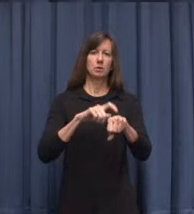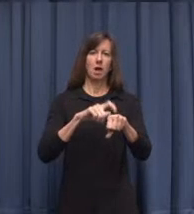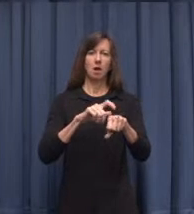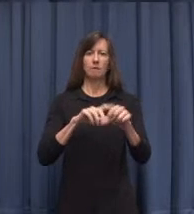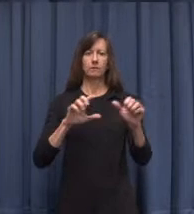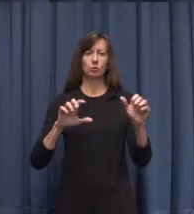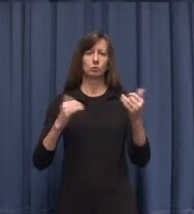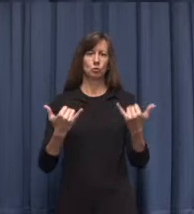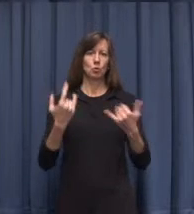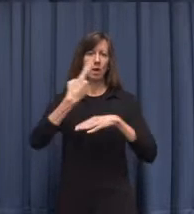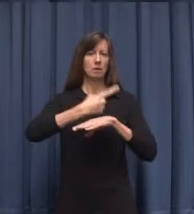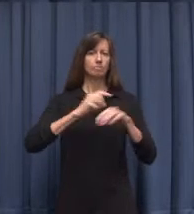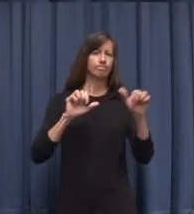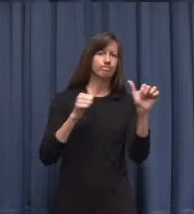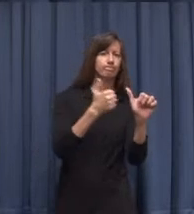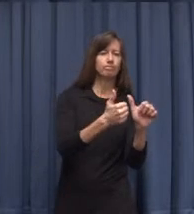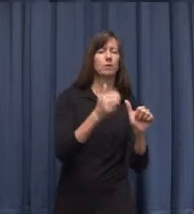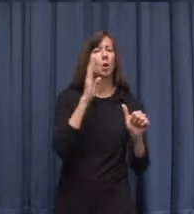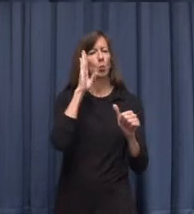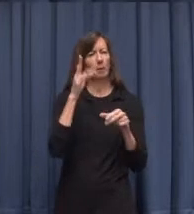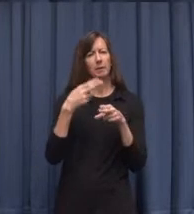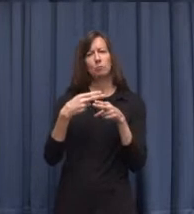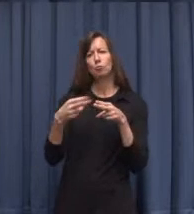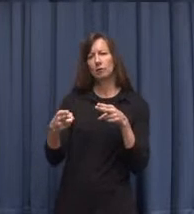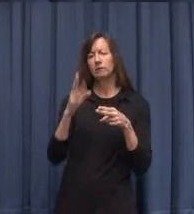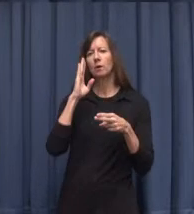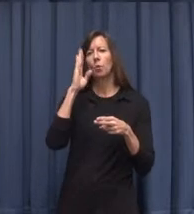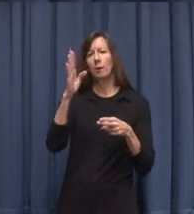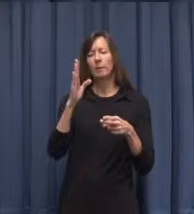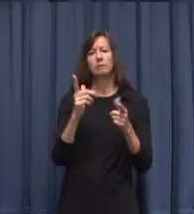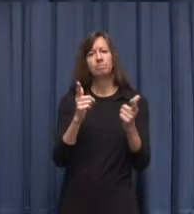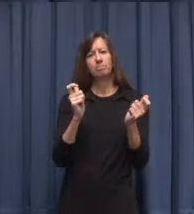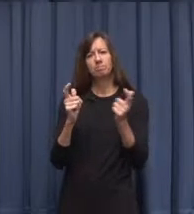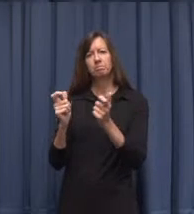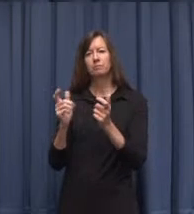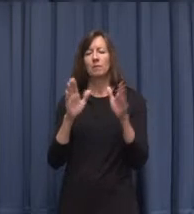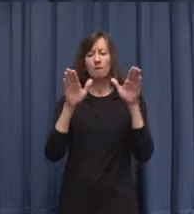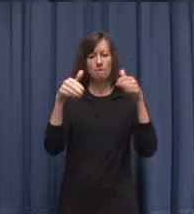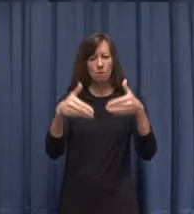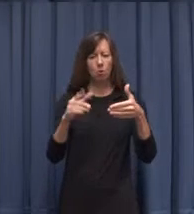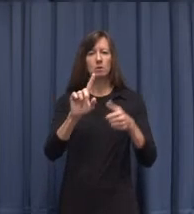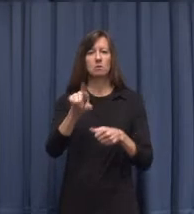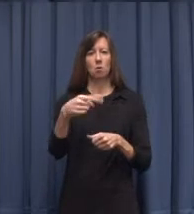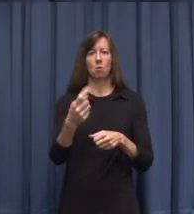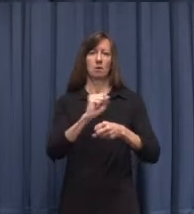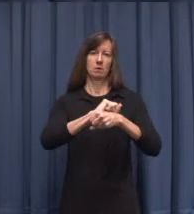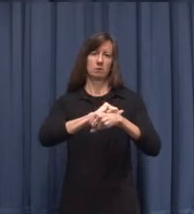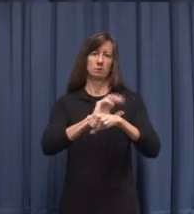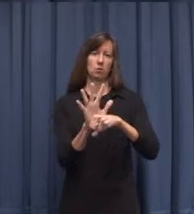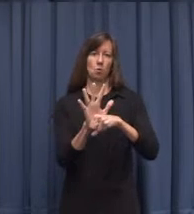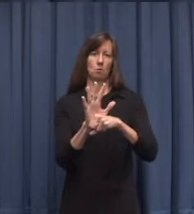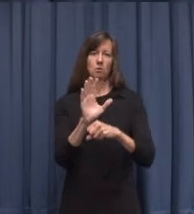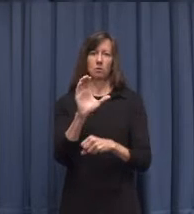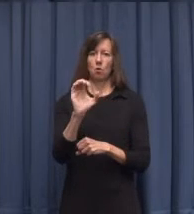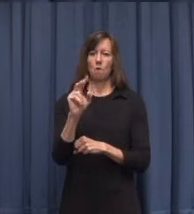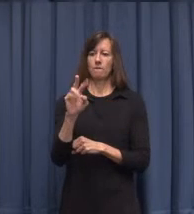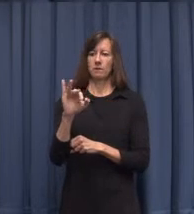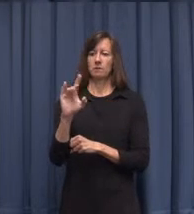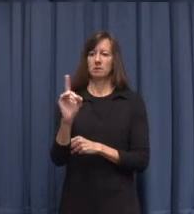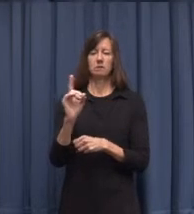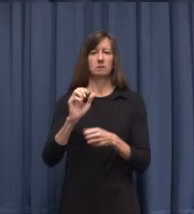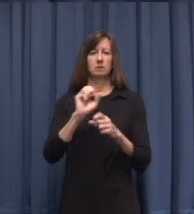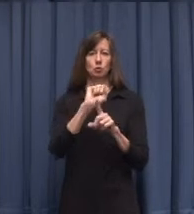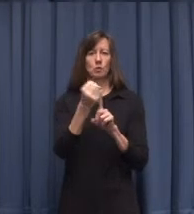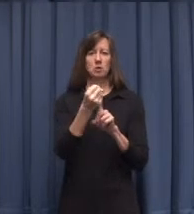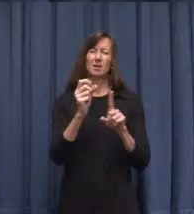one, and we are just going to focus on the COVID situation. Unfortunately, the situation has continued to worsen in the